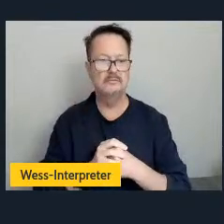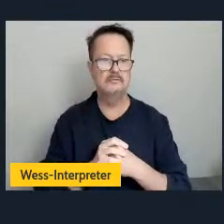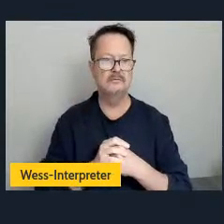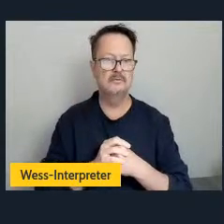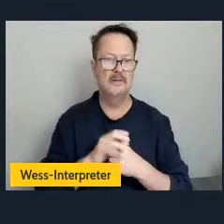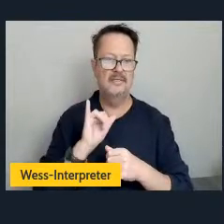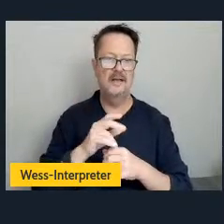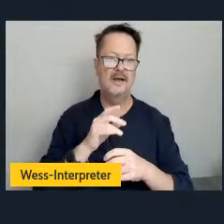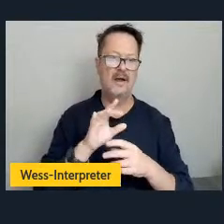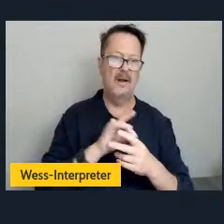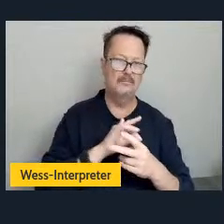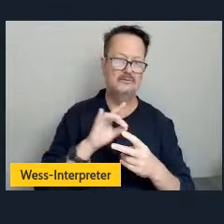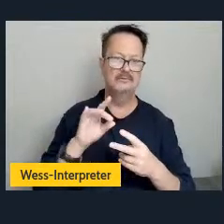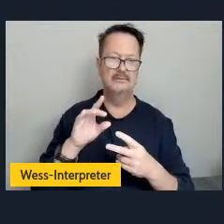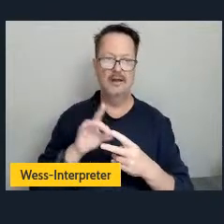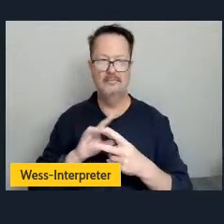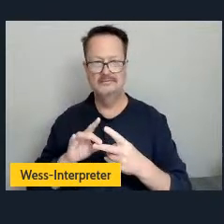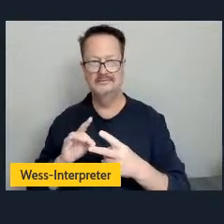a hard one.